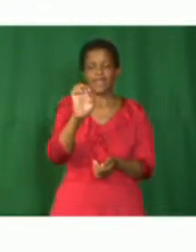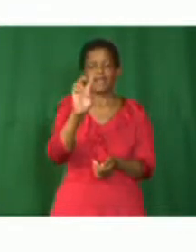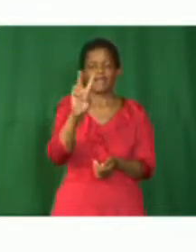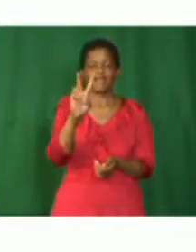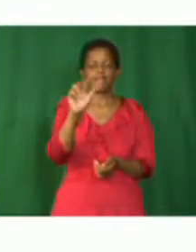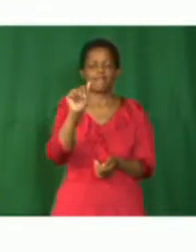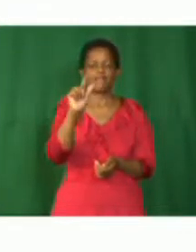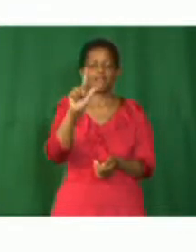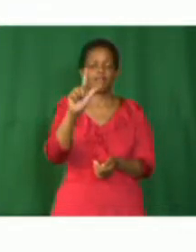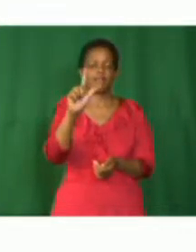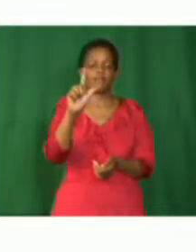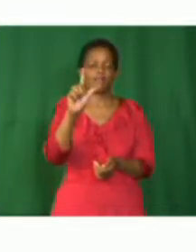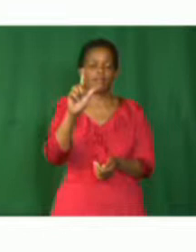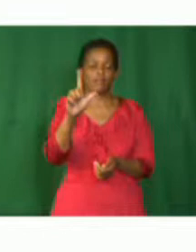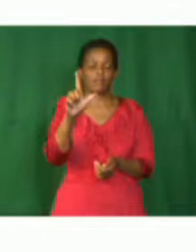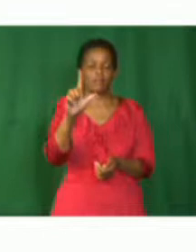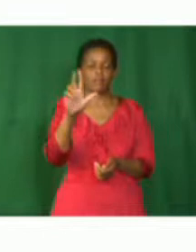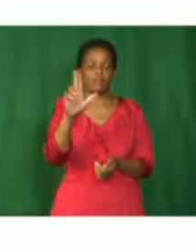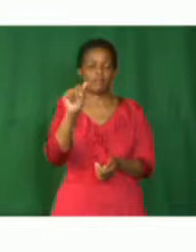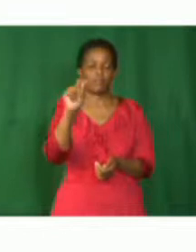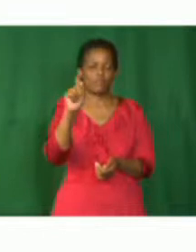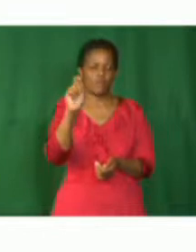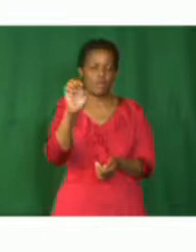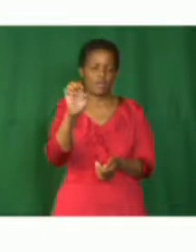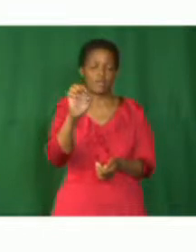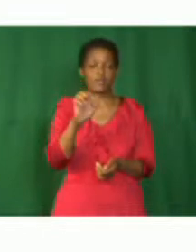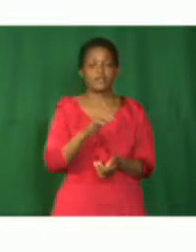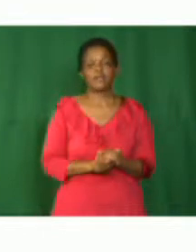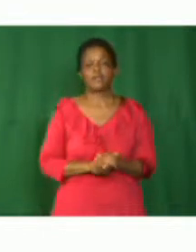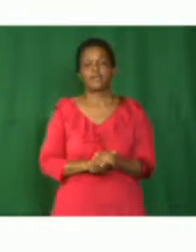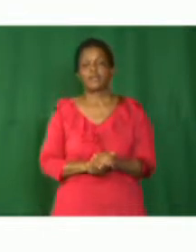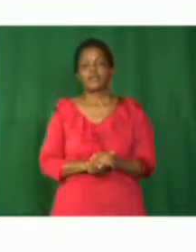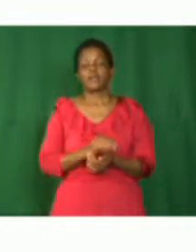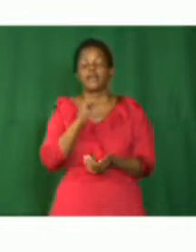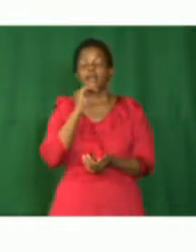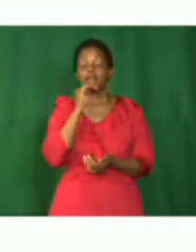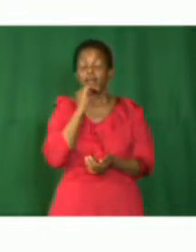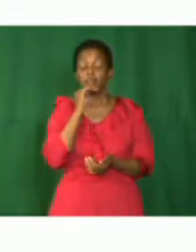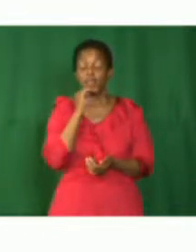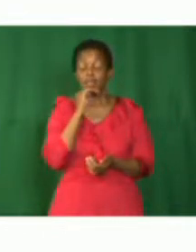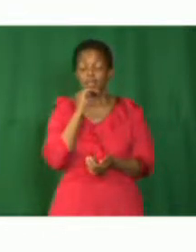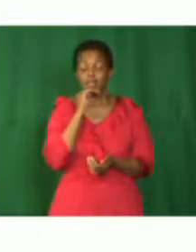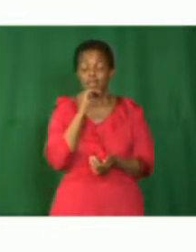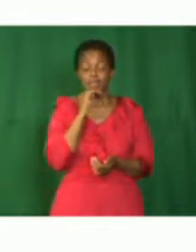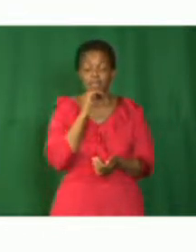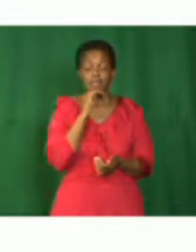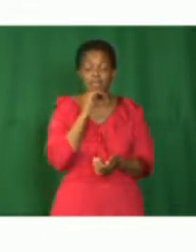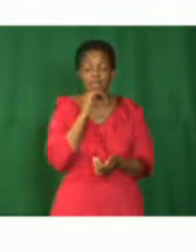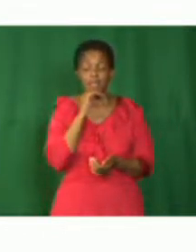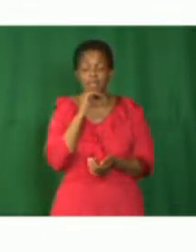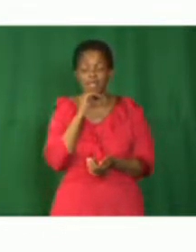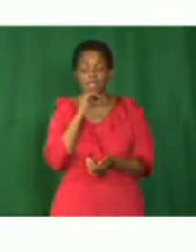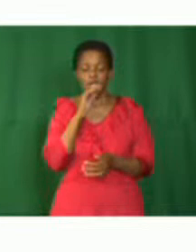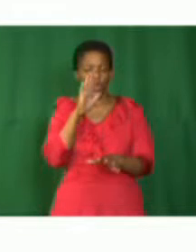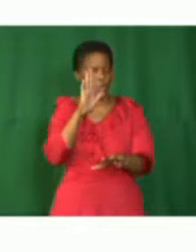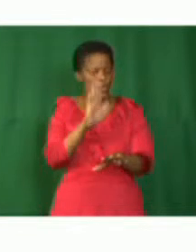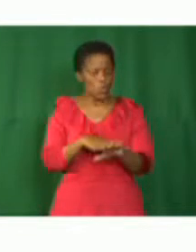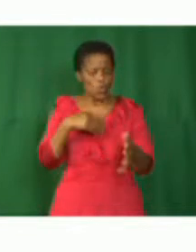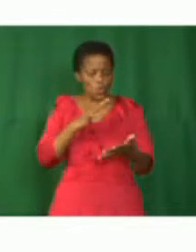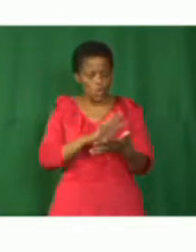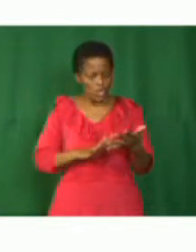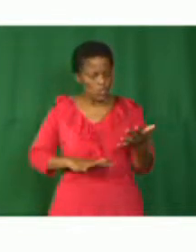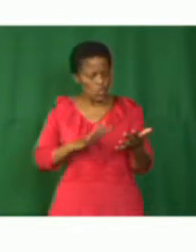read? You can go to the story, read from beginning to end, but there is never a sentence, a line, or a